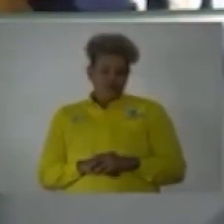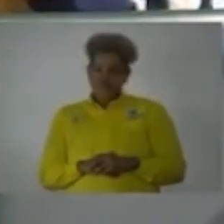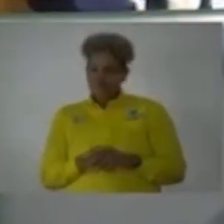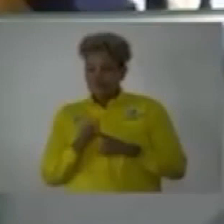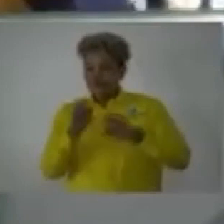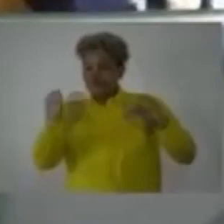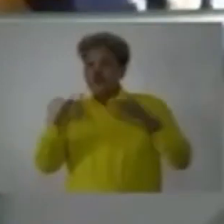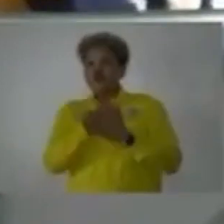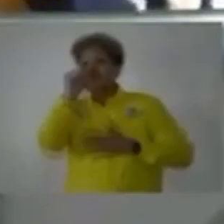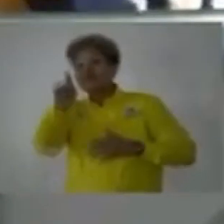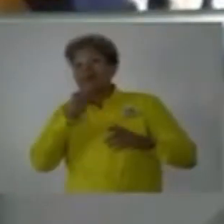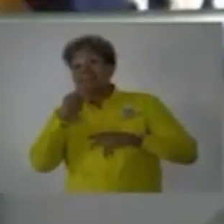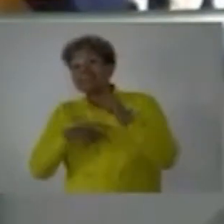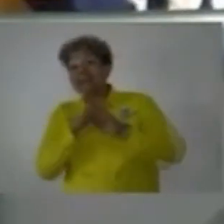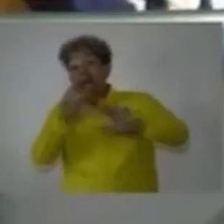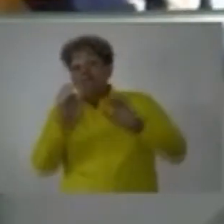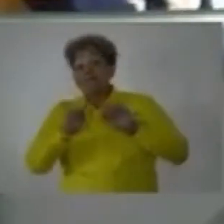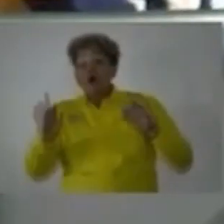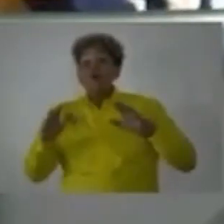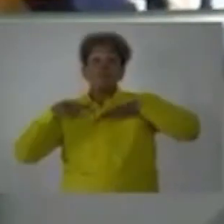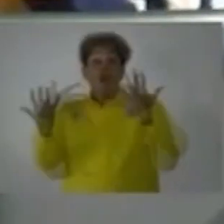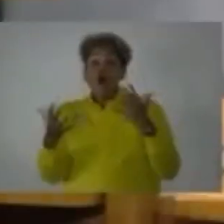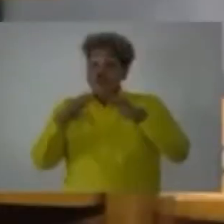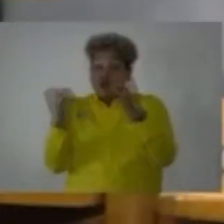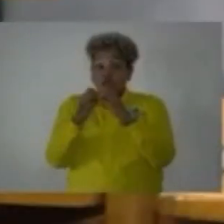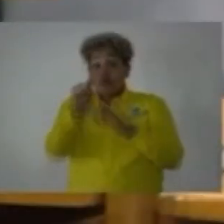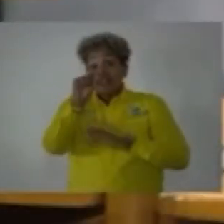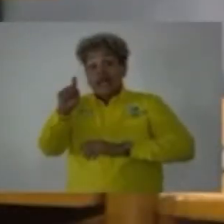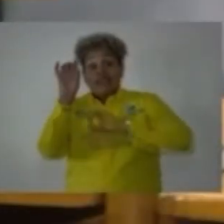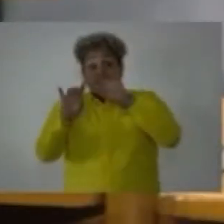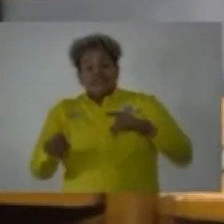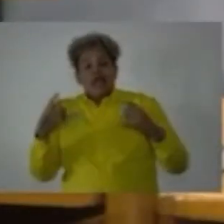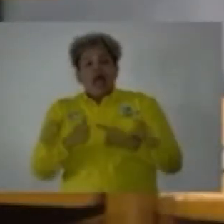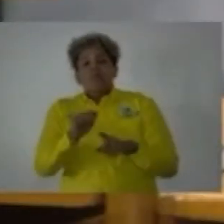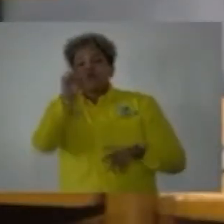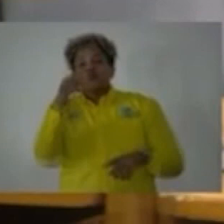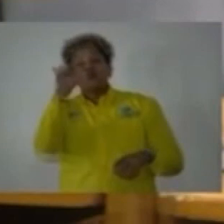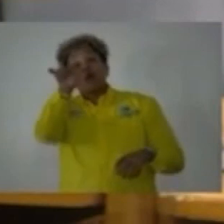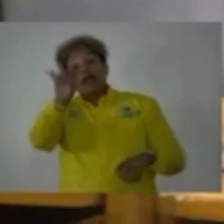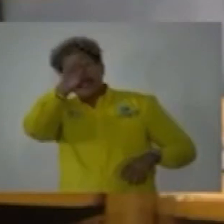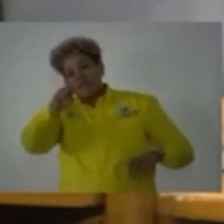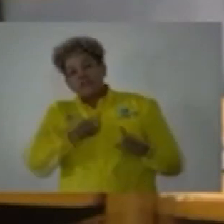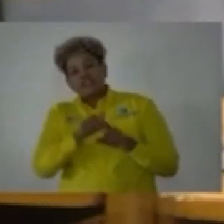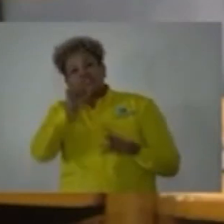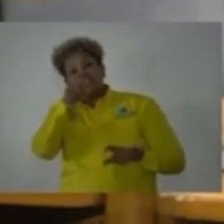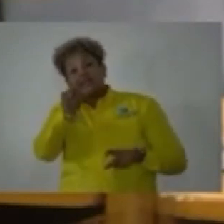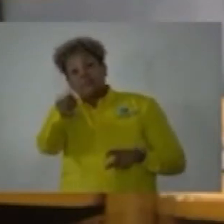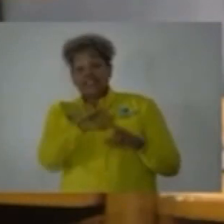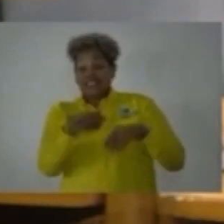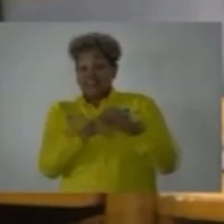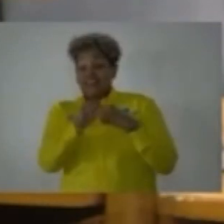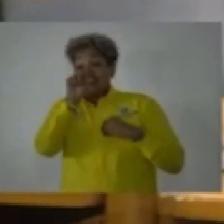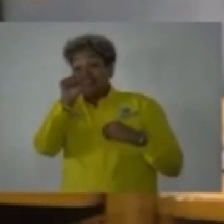No new tax types, but much, much more taxes. 28% of GDP in